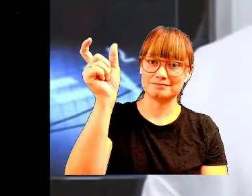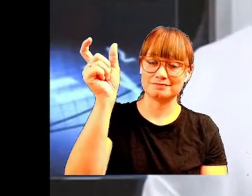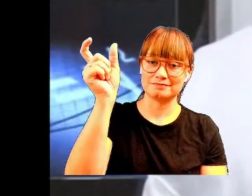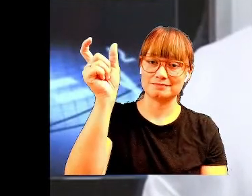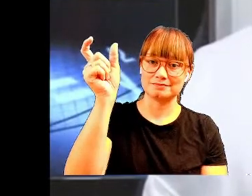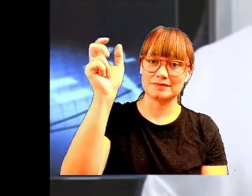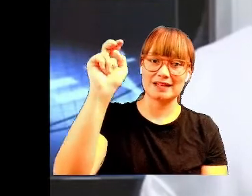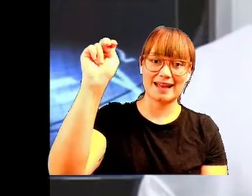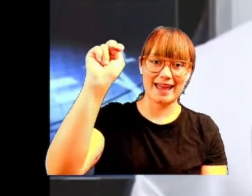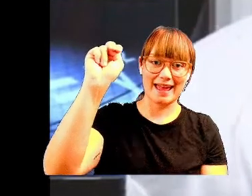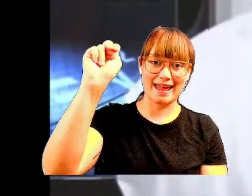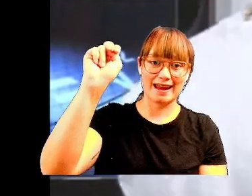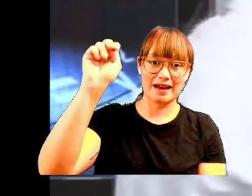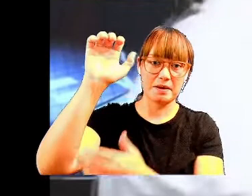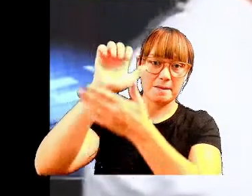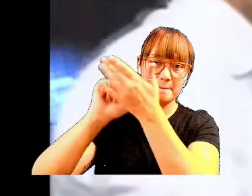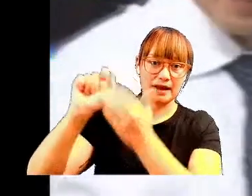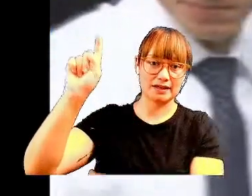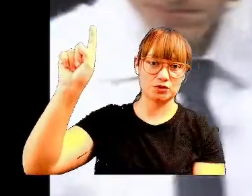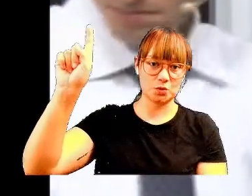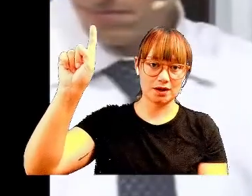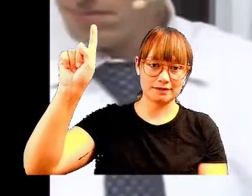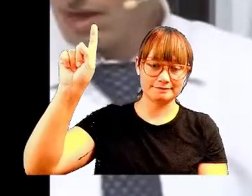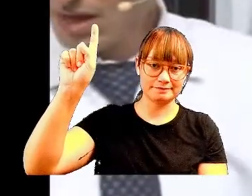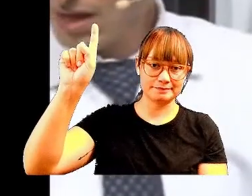n minus 1 term.